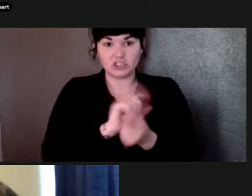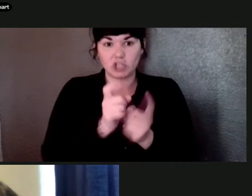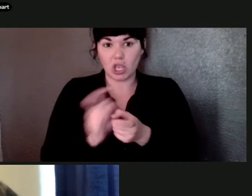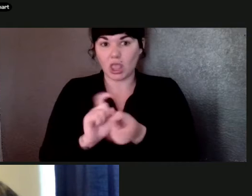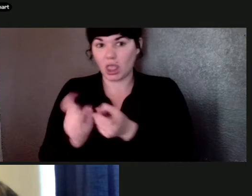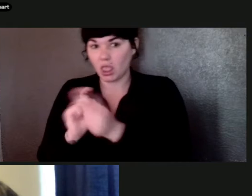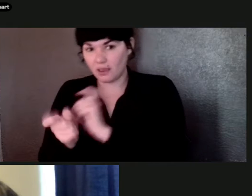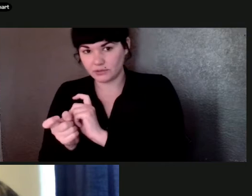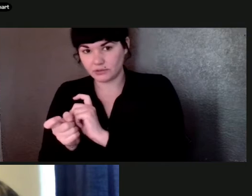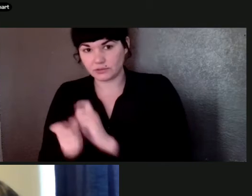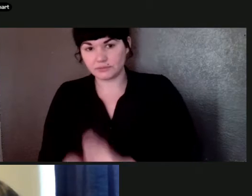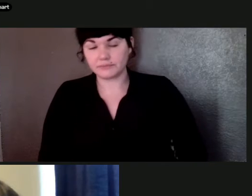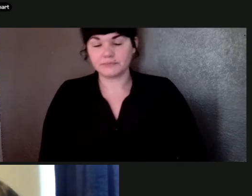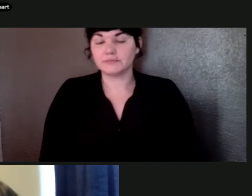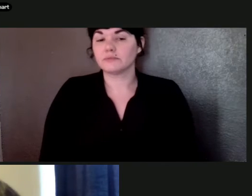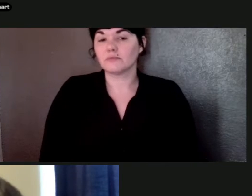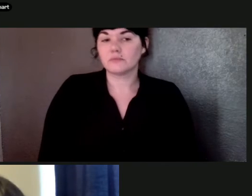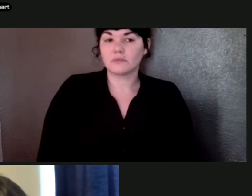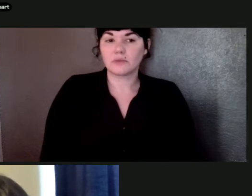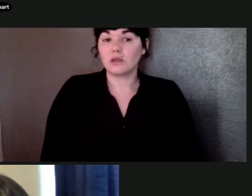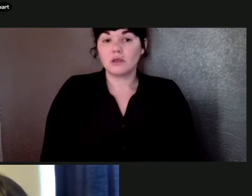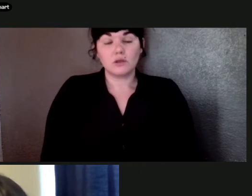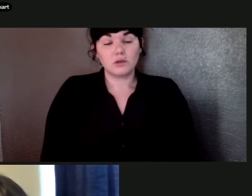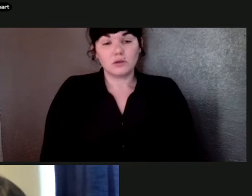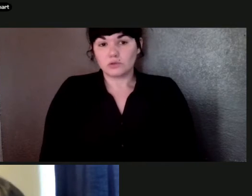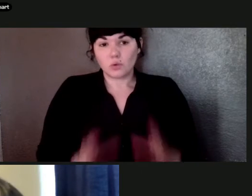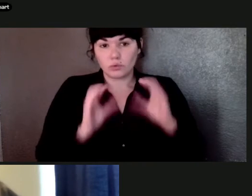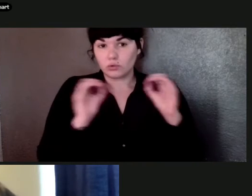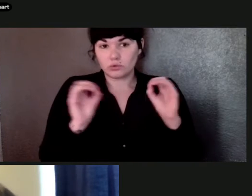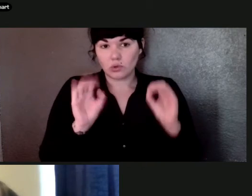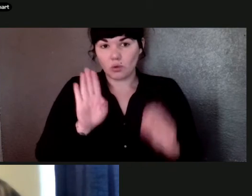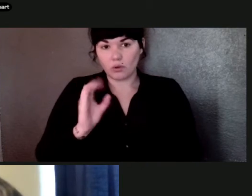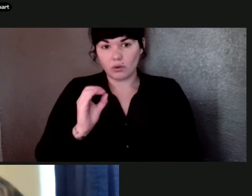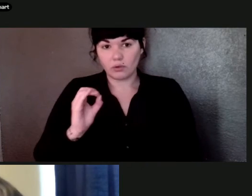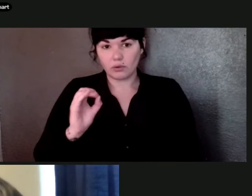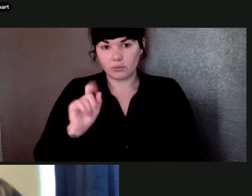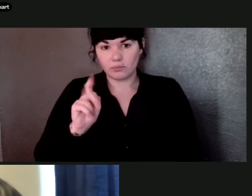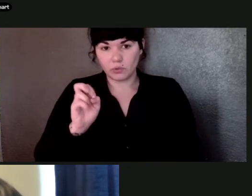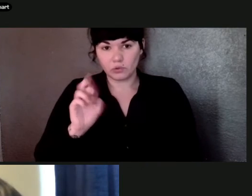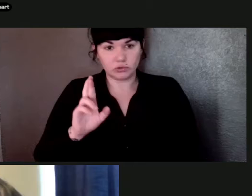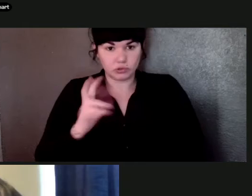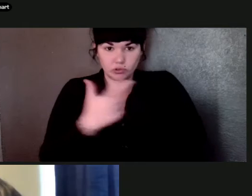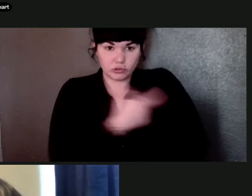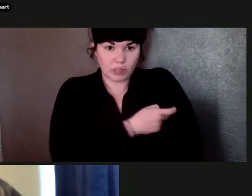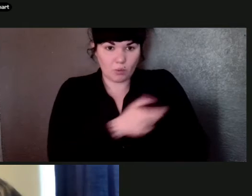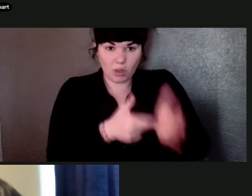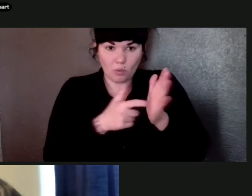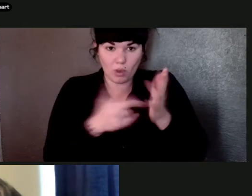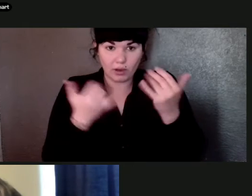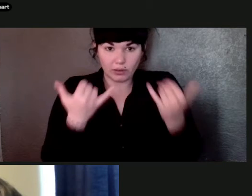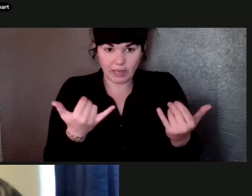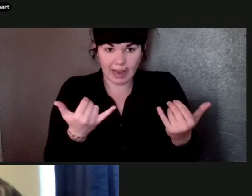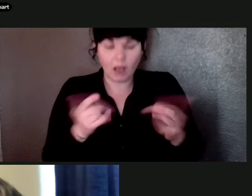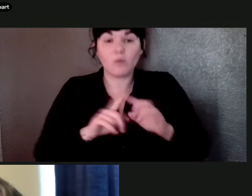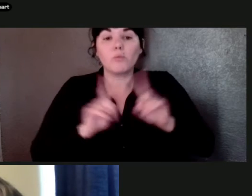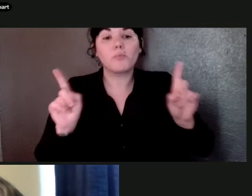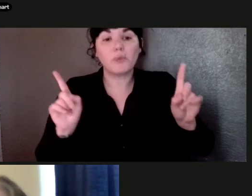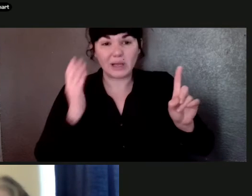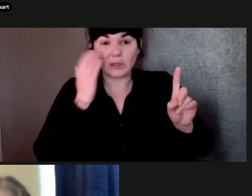FDA emergency use authorized booster shot yet. I know they are doing some studies though, so that's something to look out for.